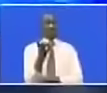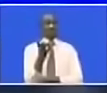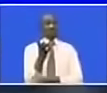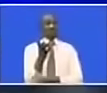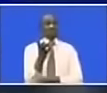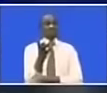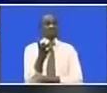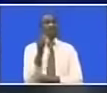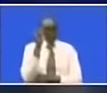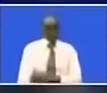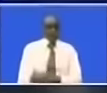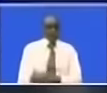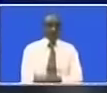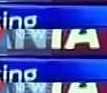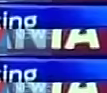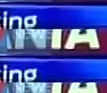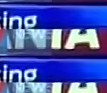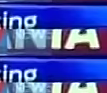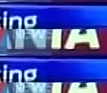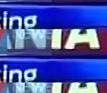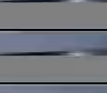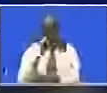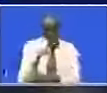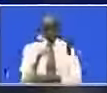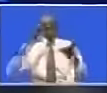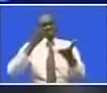into. Yeah, was your polling station